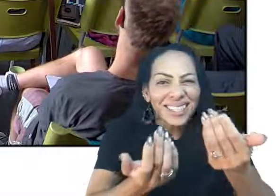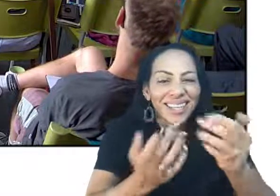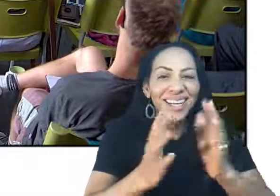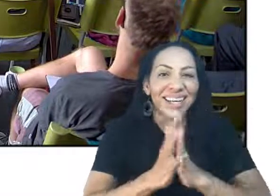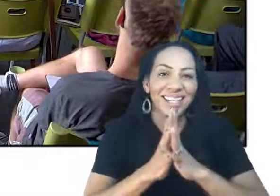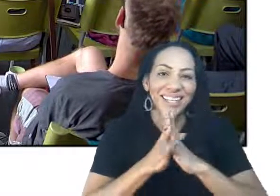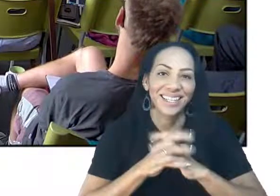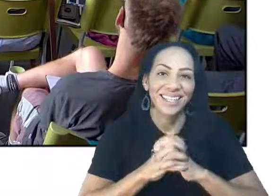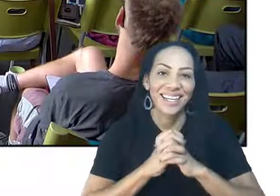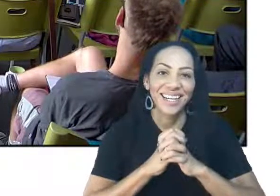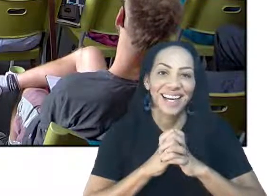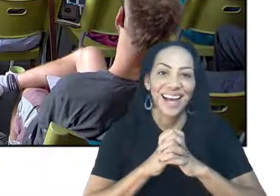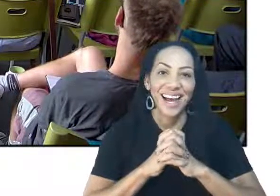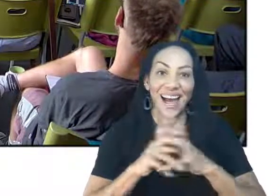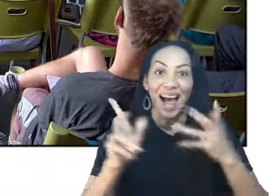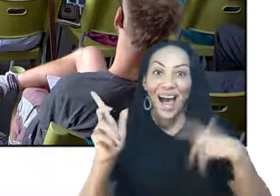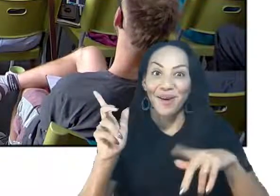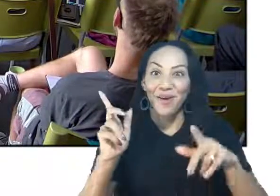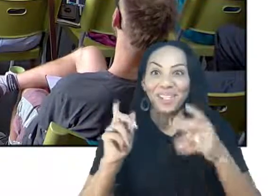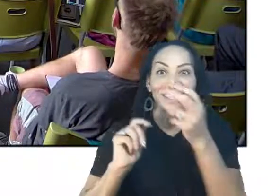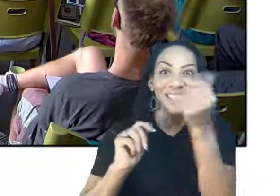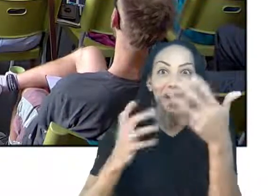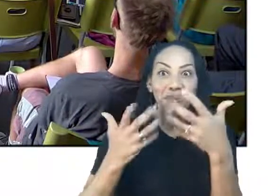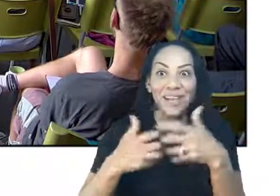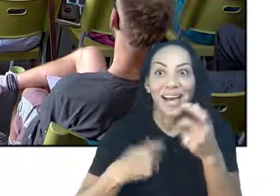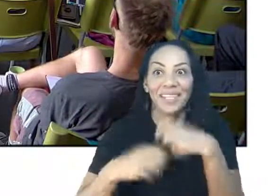some techies, but